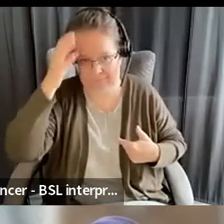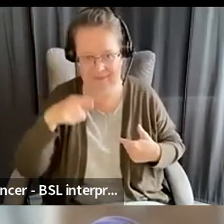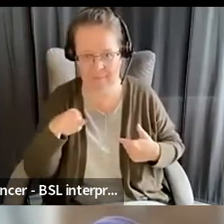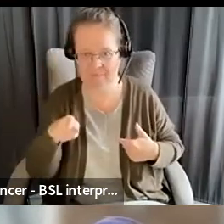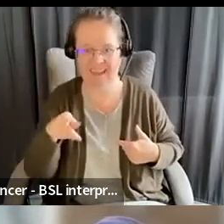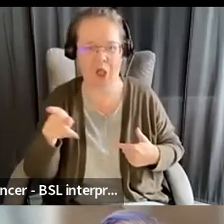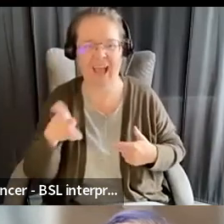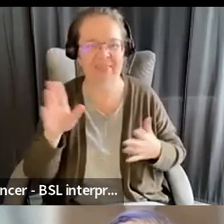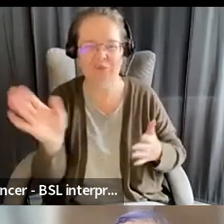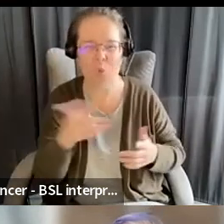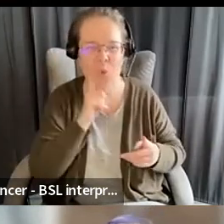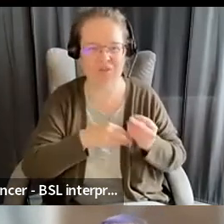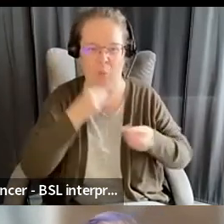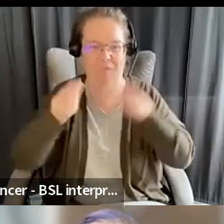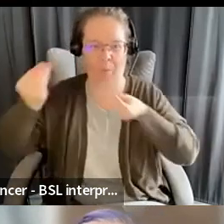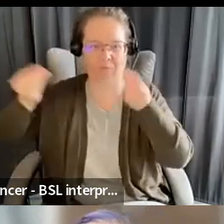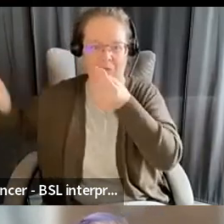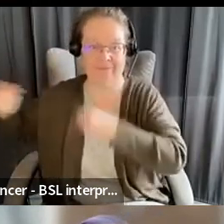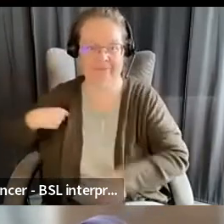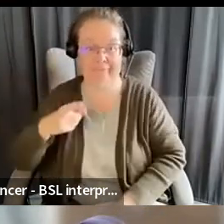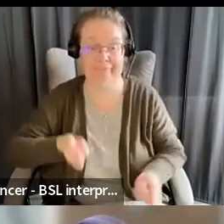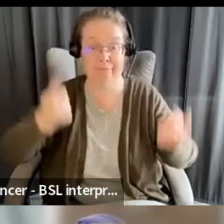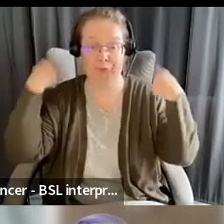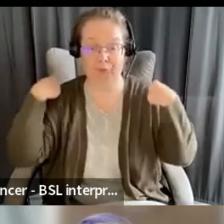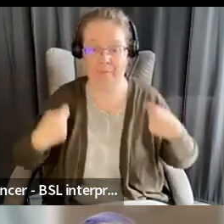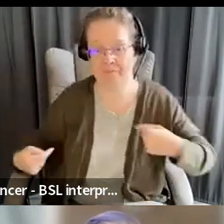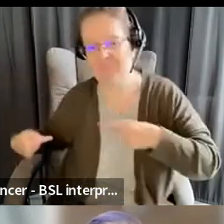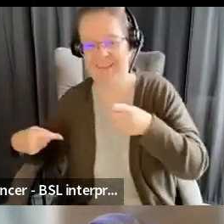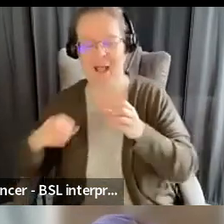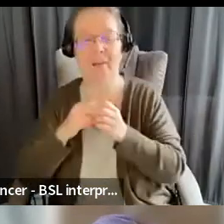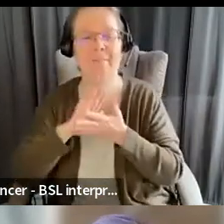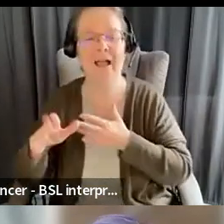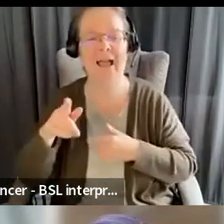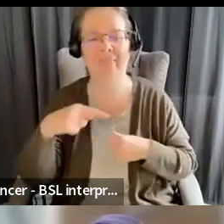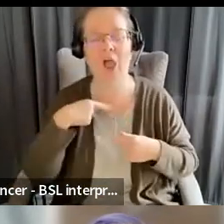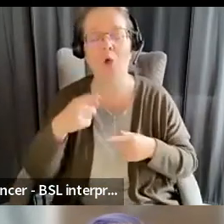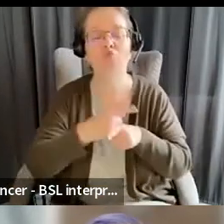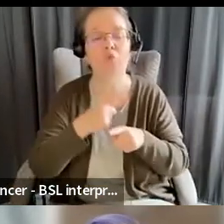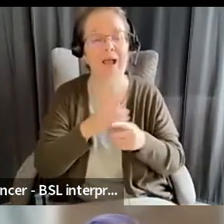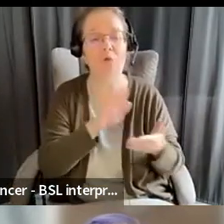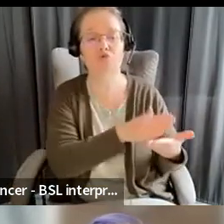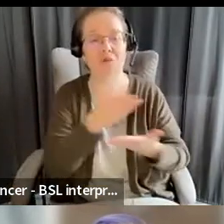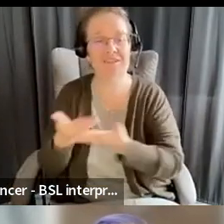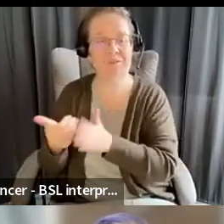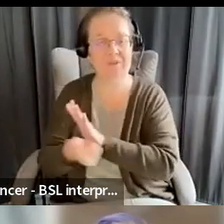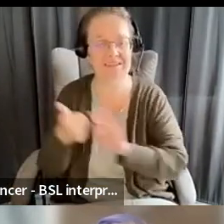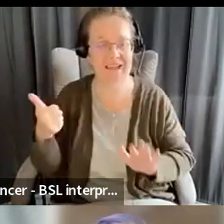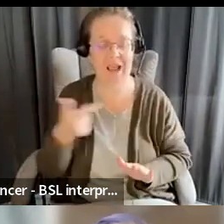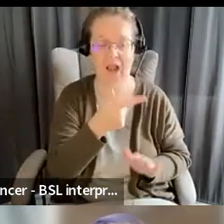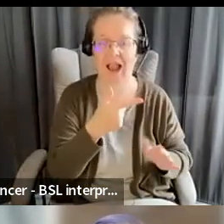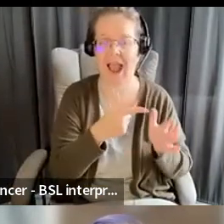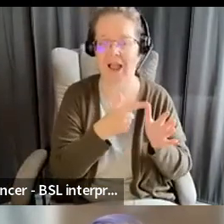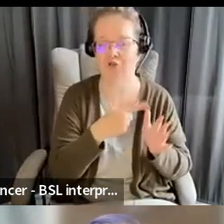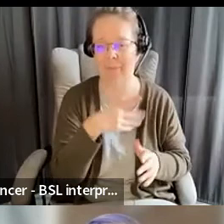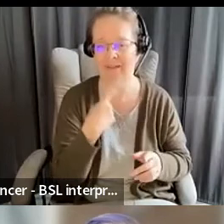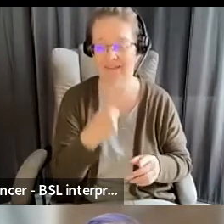like gobbledygook to me. Sorry, Mohammed, I was going to say as well about transferable skills, and both Andrews are saying. I